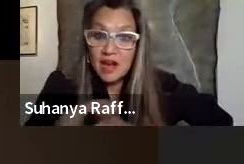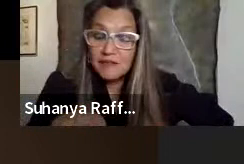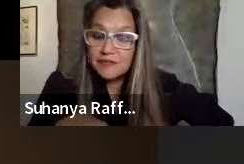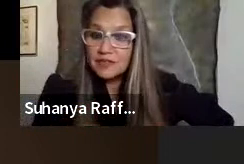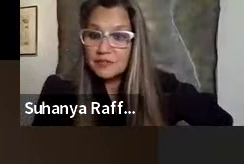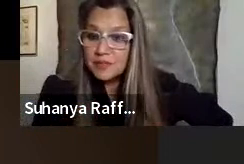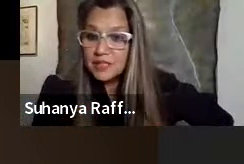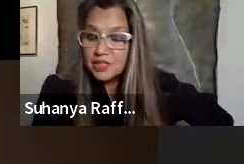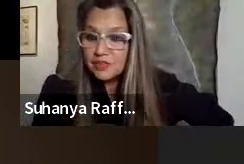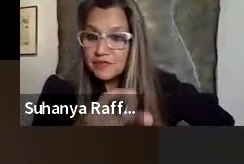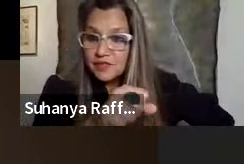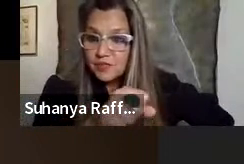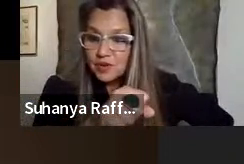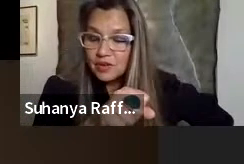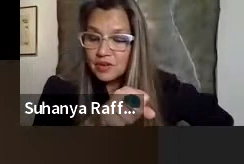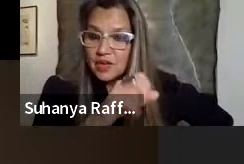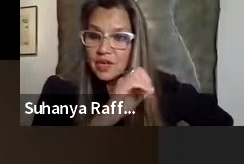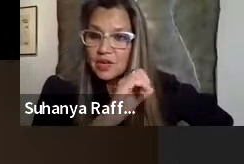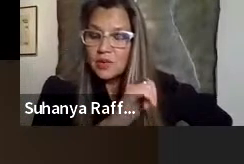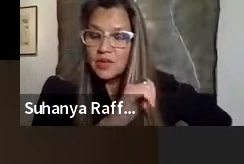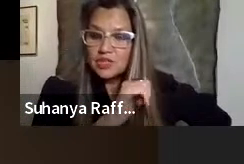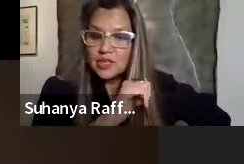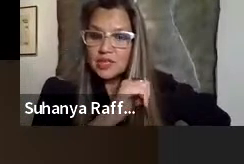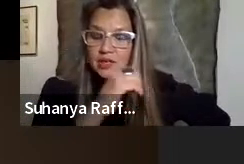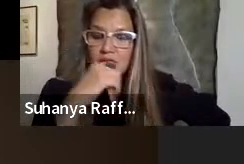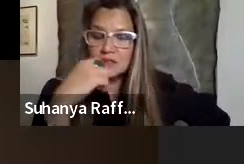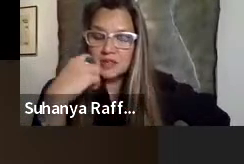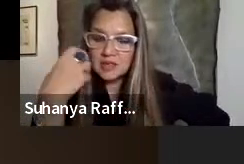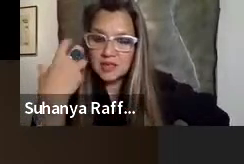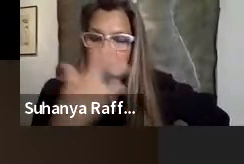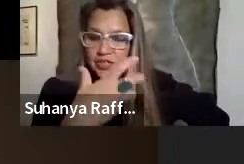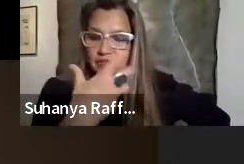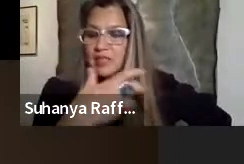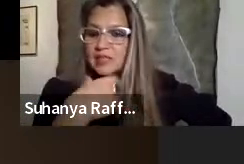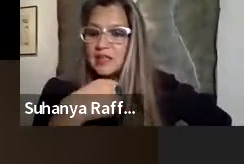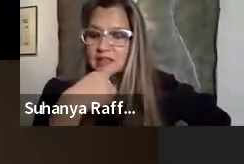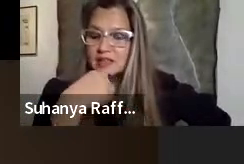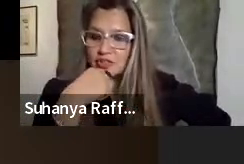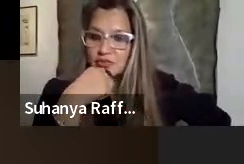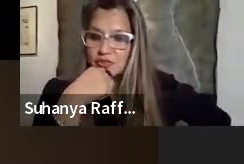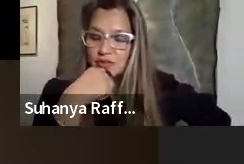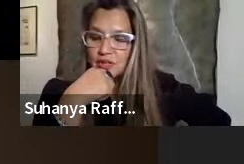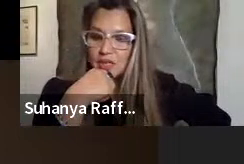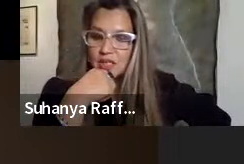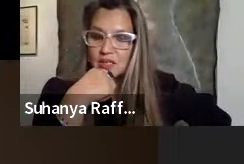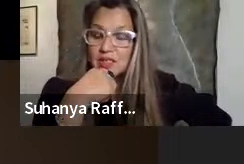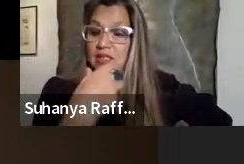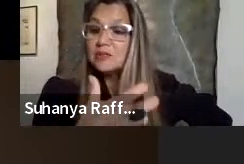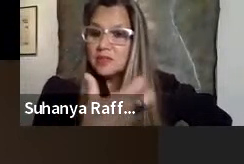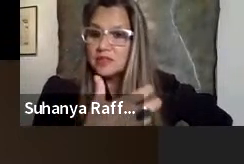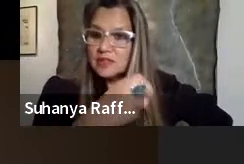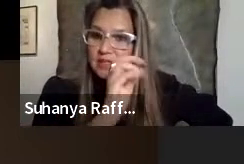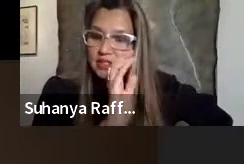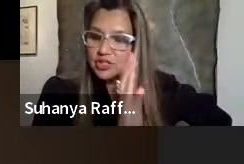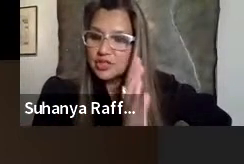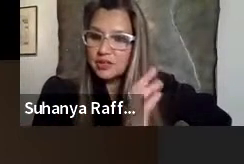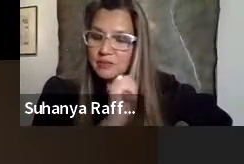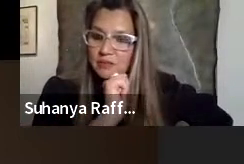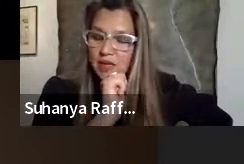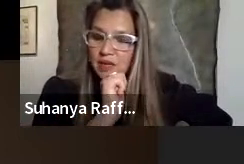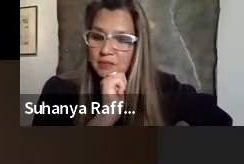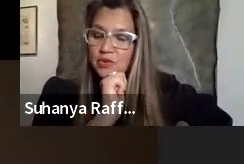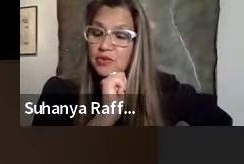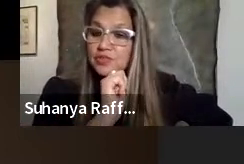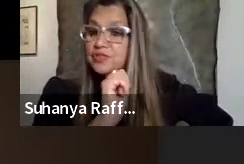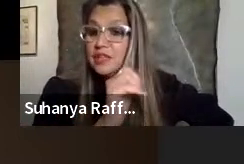1977, just after the completion of this work, when she decides she really does need to deal with this, and